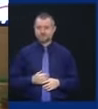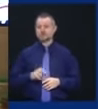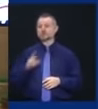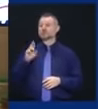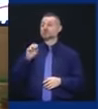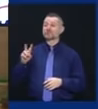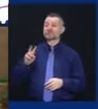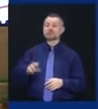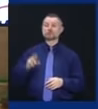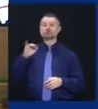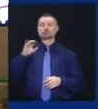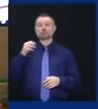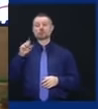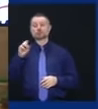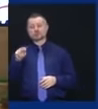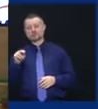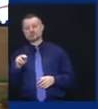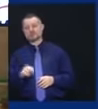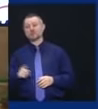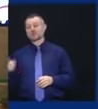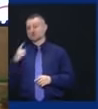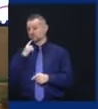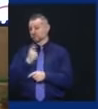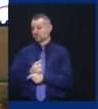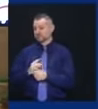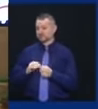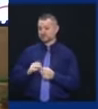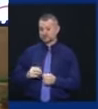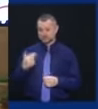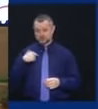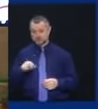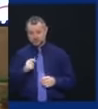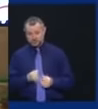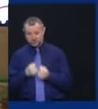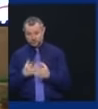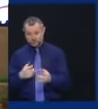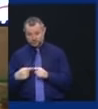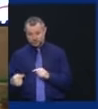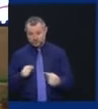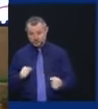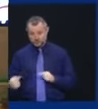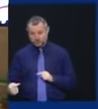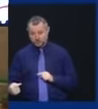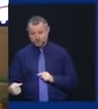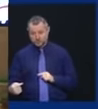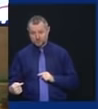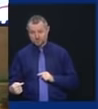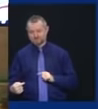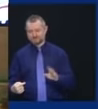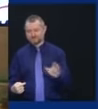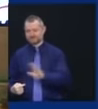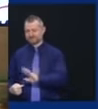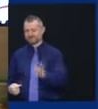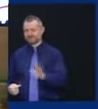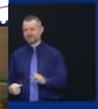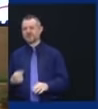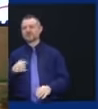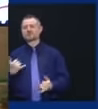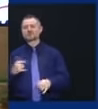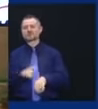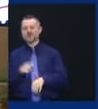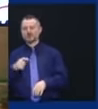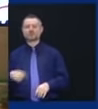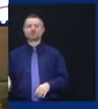right. Theology should not divide humanity when it is our time to be unified and